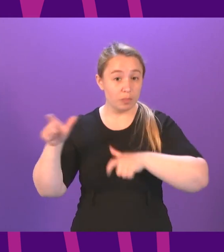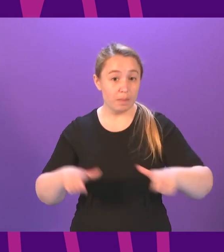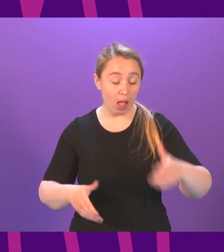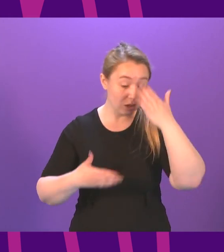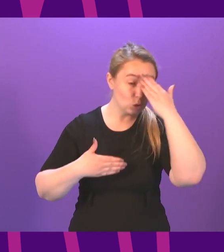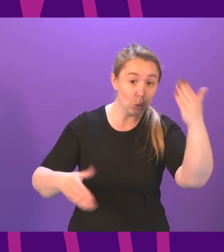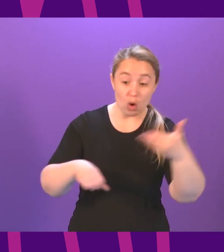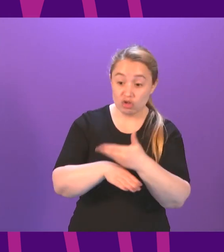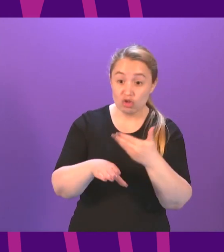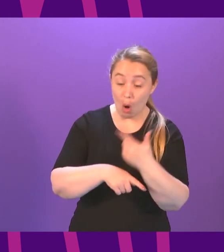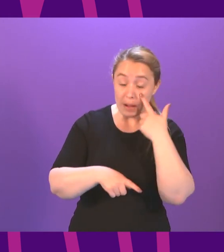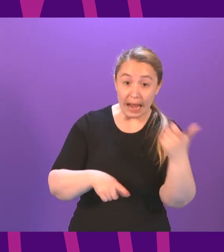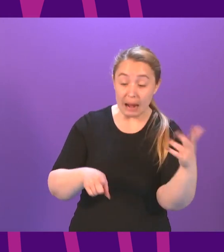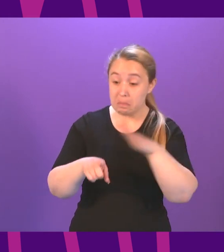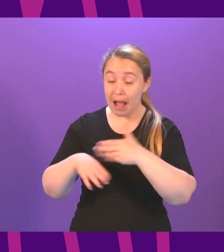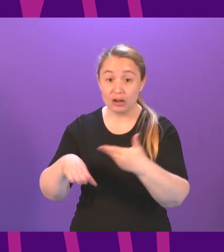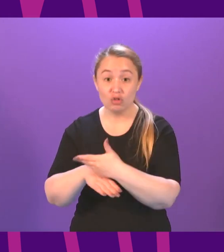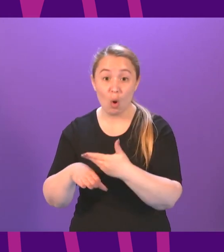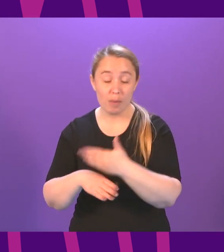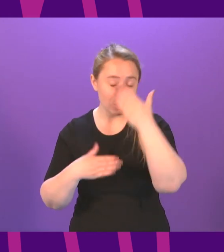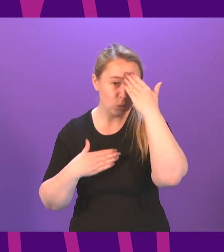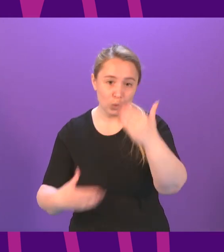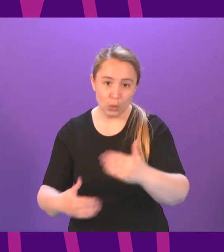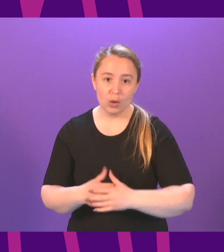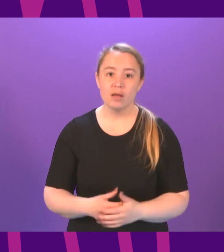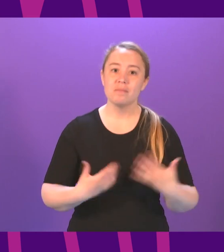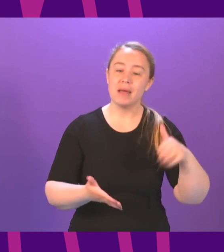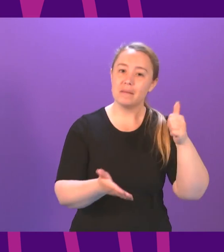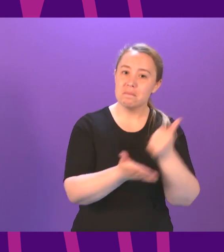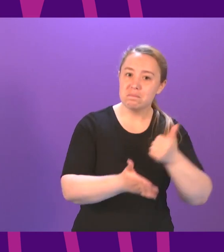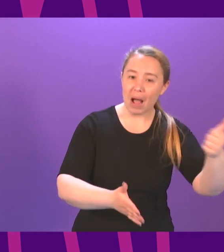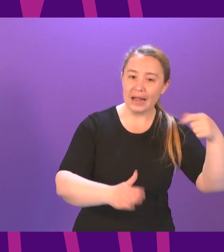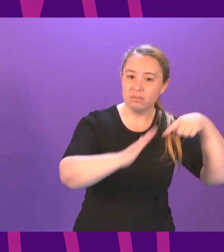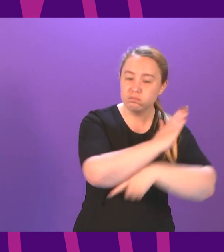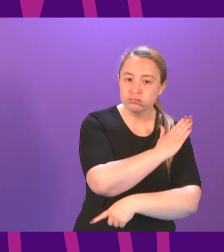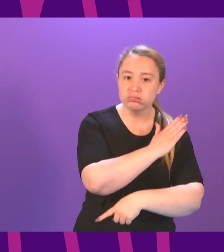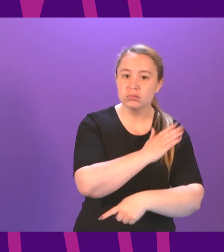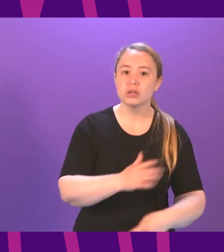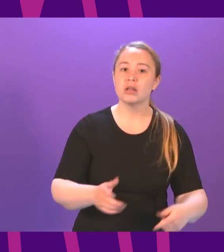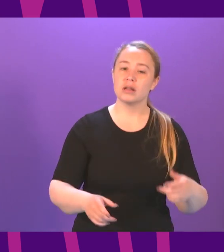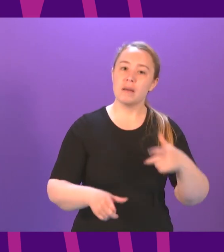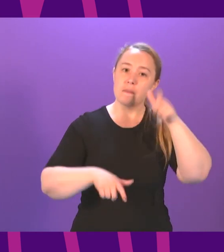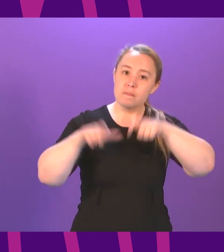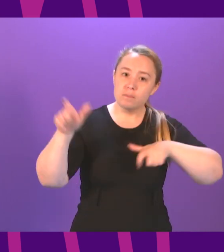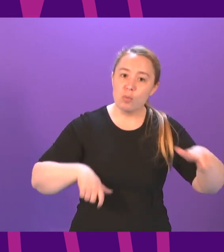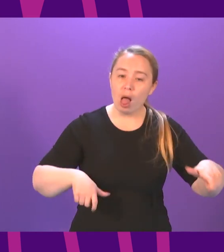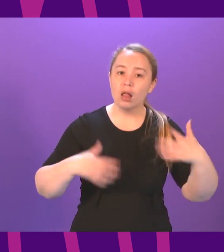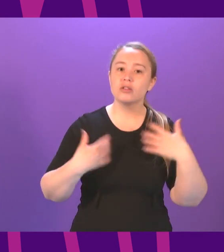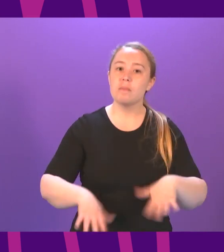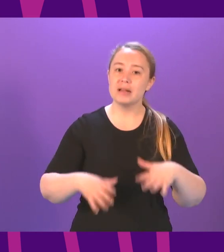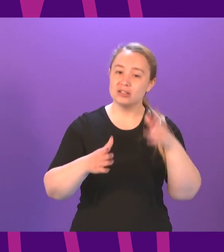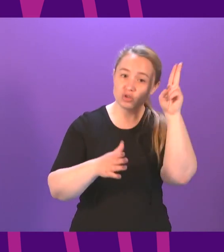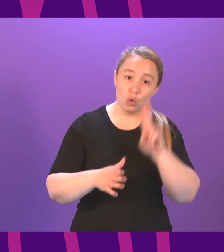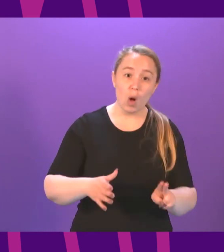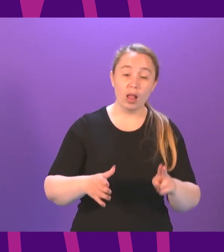an economic crash harder and deeper than the banking crisis. Pupils have missed out on almost a year of school. Our NHS and social